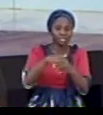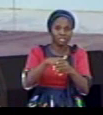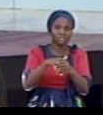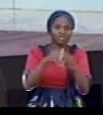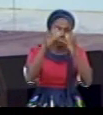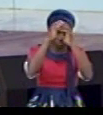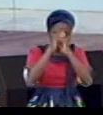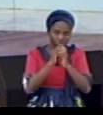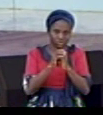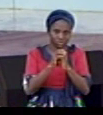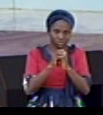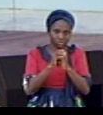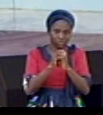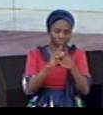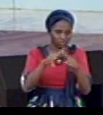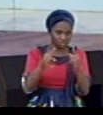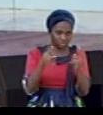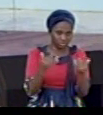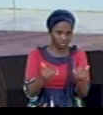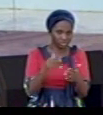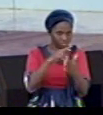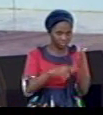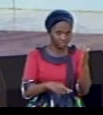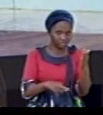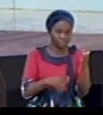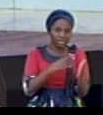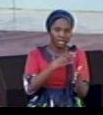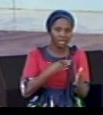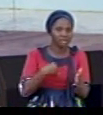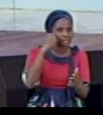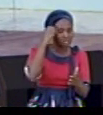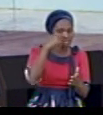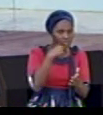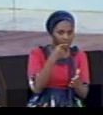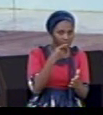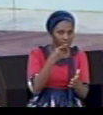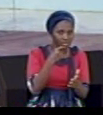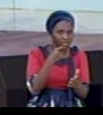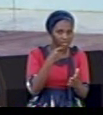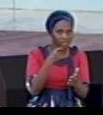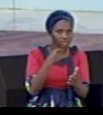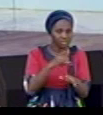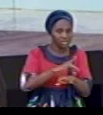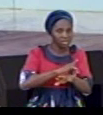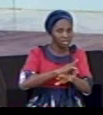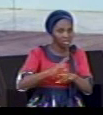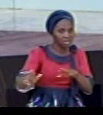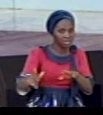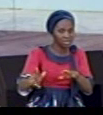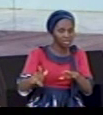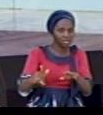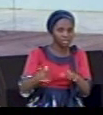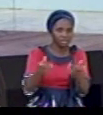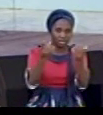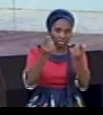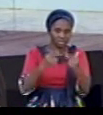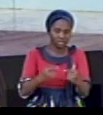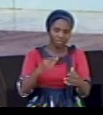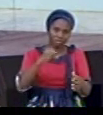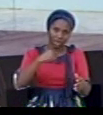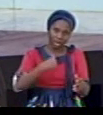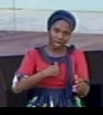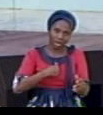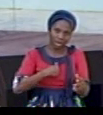at this now. And he said, naked came I out of